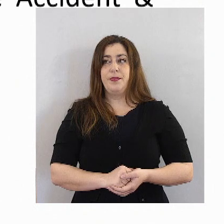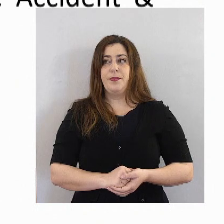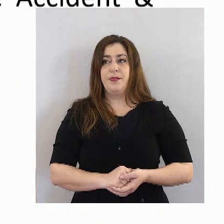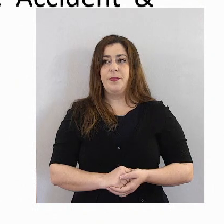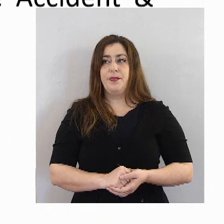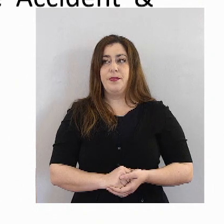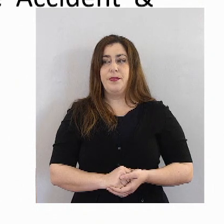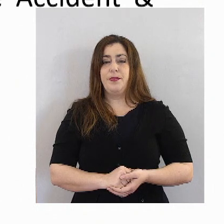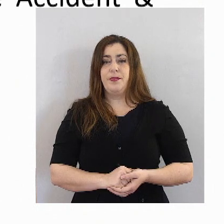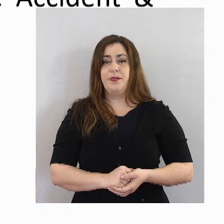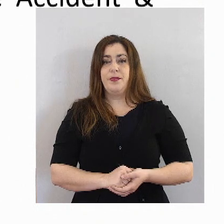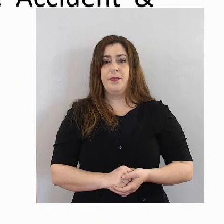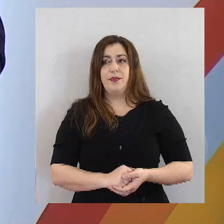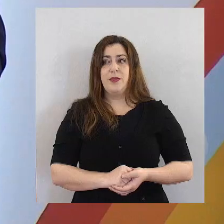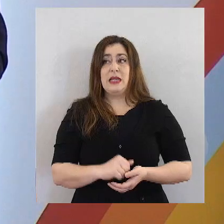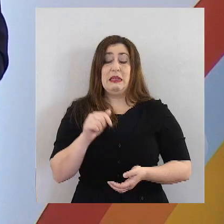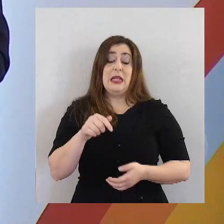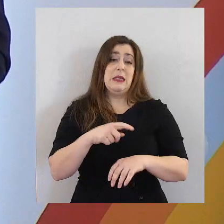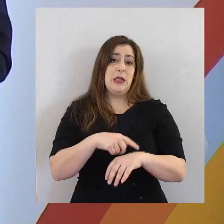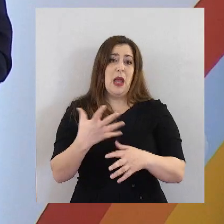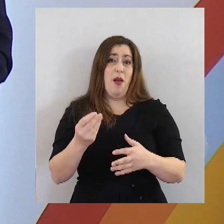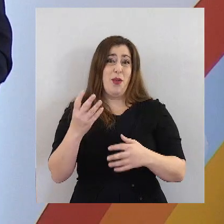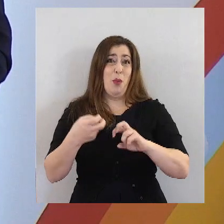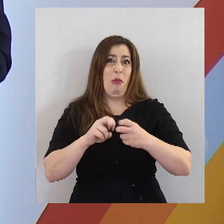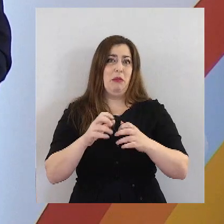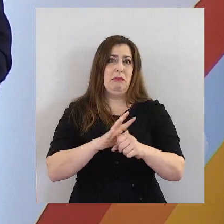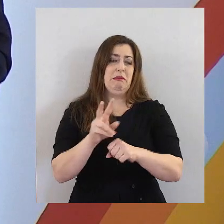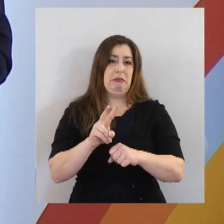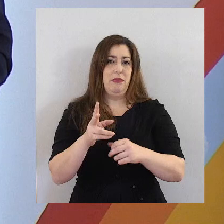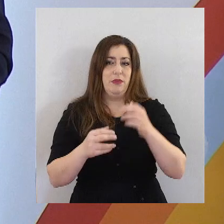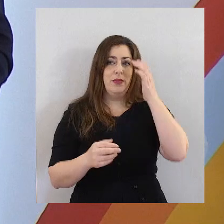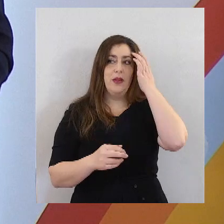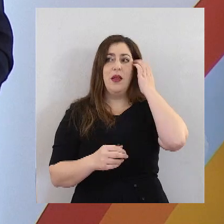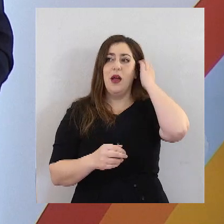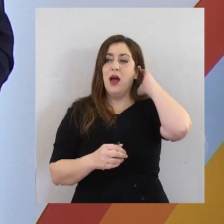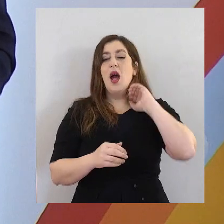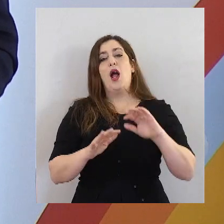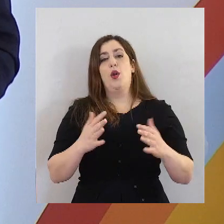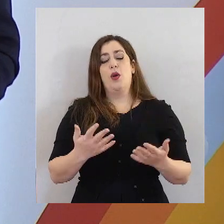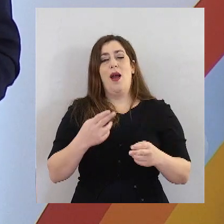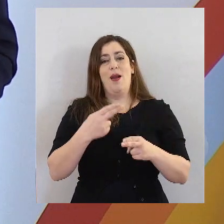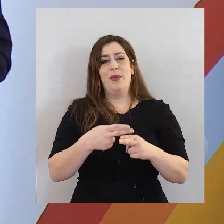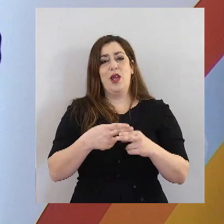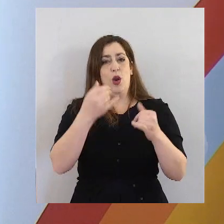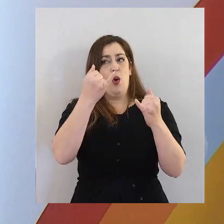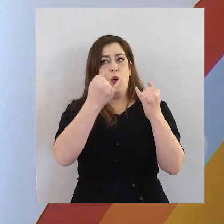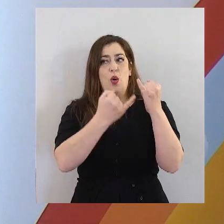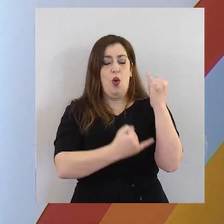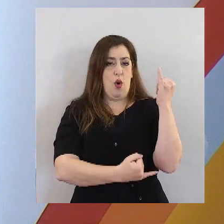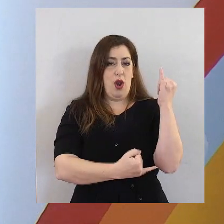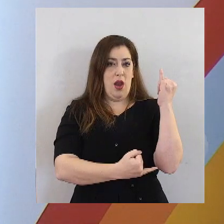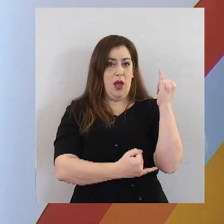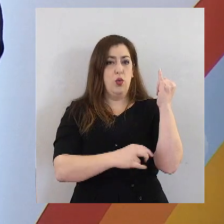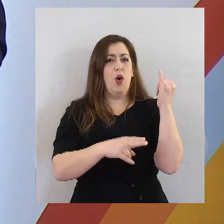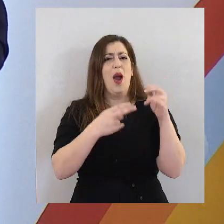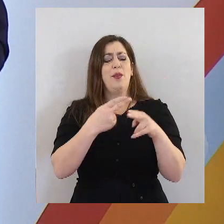not to create too much disruption in service provision, the sessions were conducted over a number of